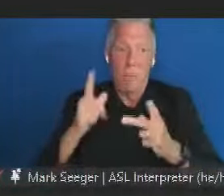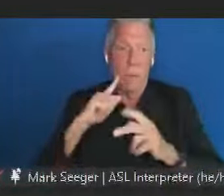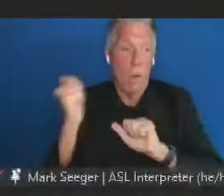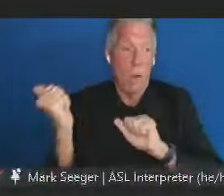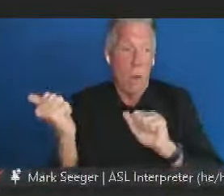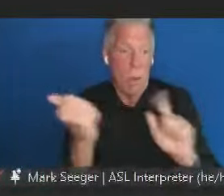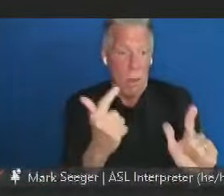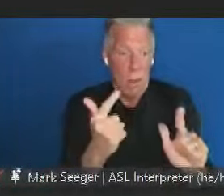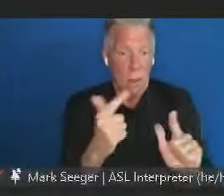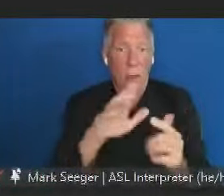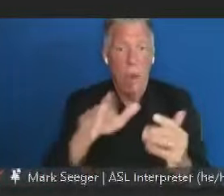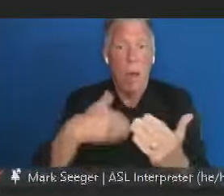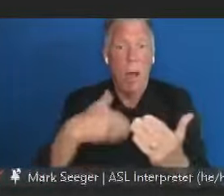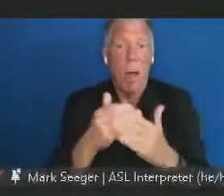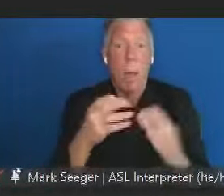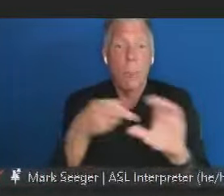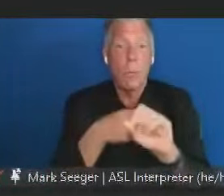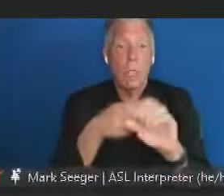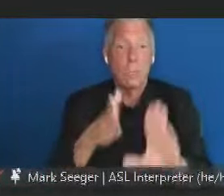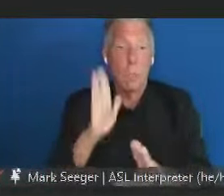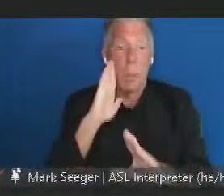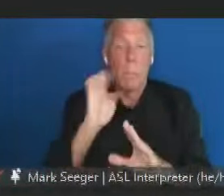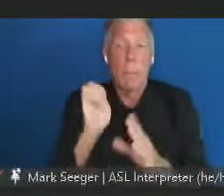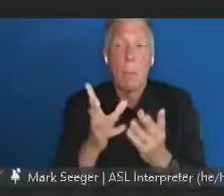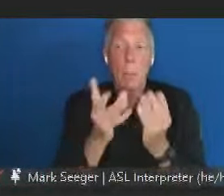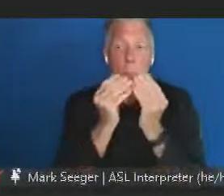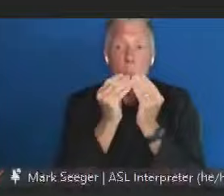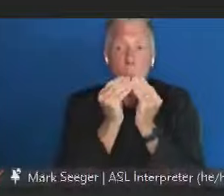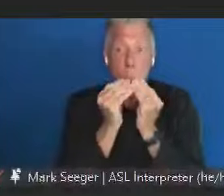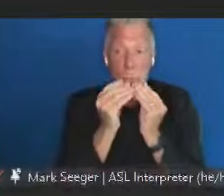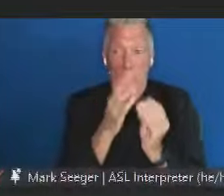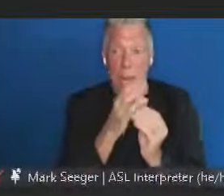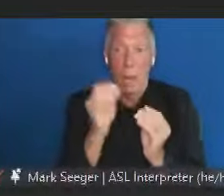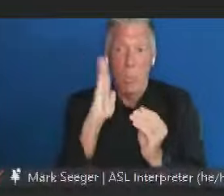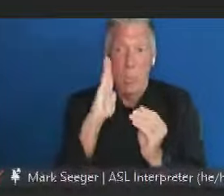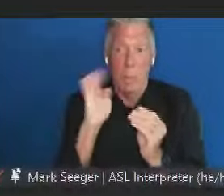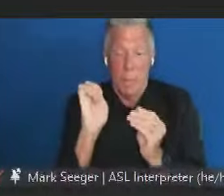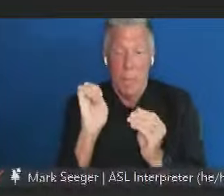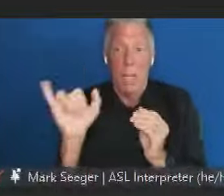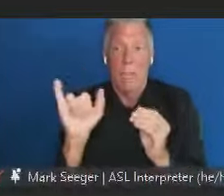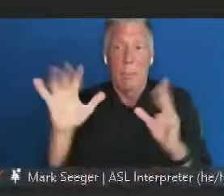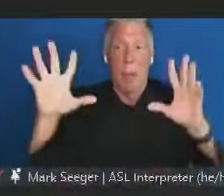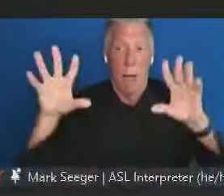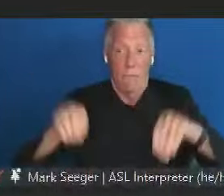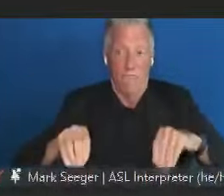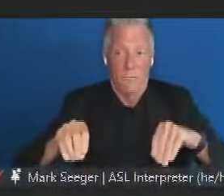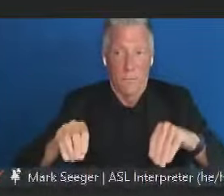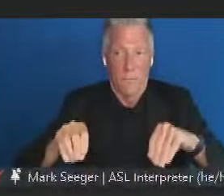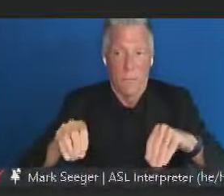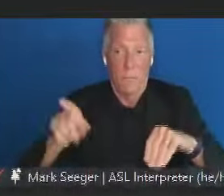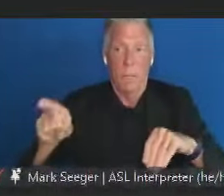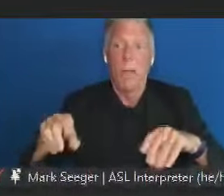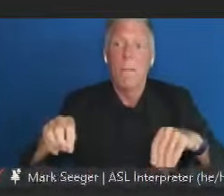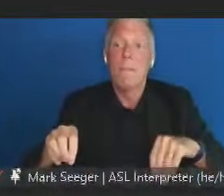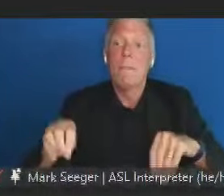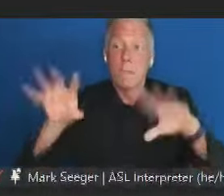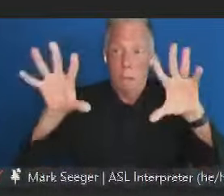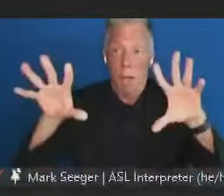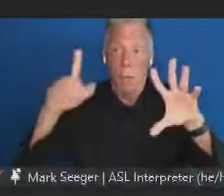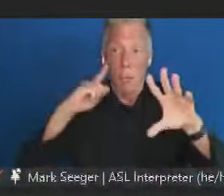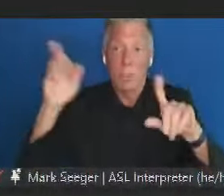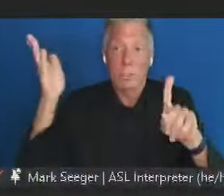default, all participants will be muted and video will be disabled. Video will be on for speaker